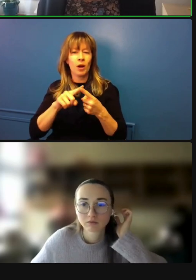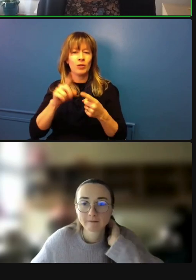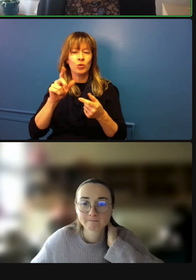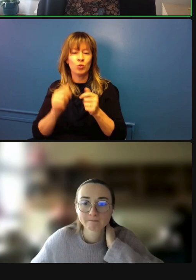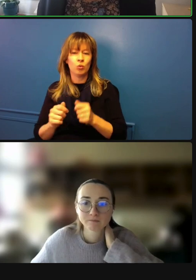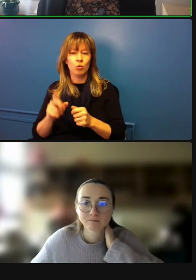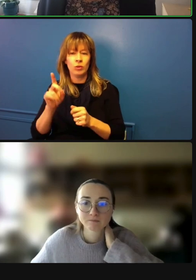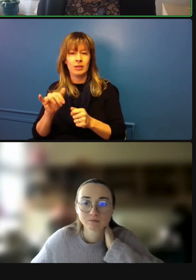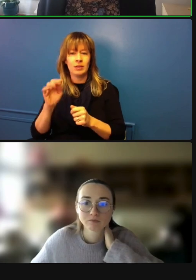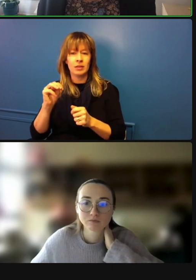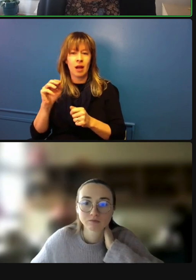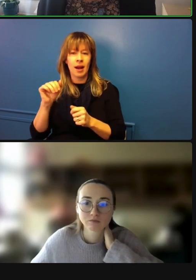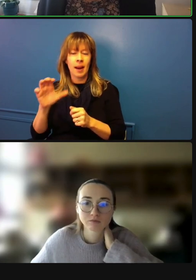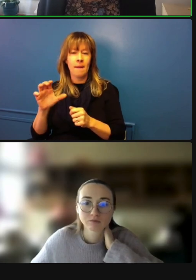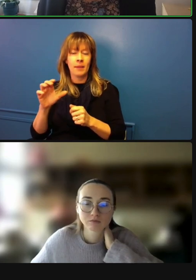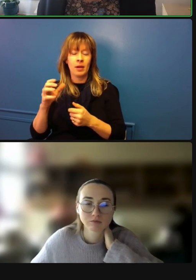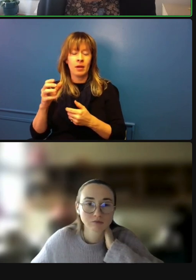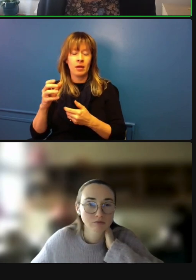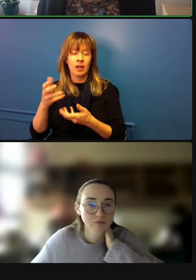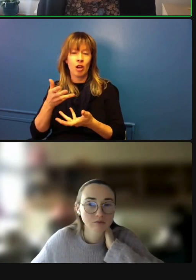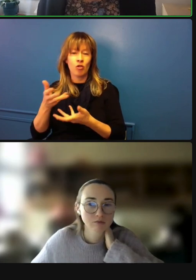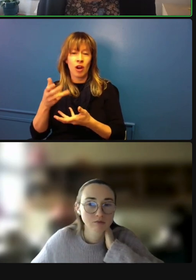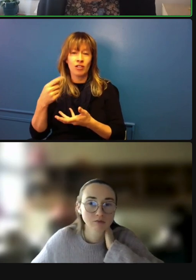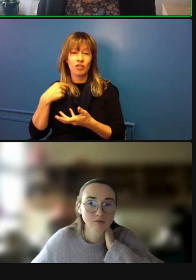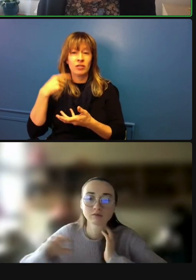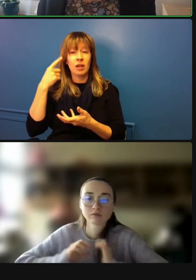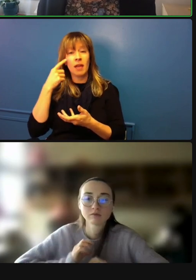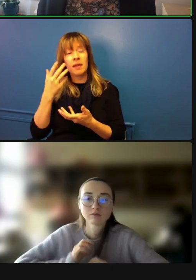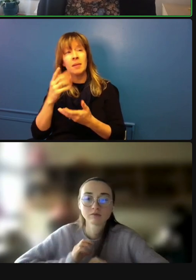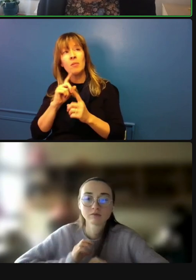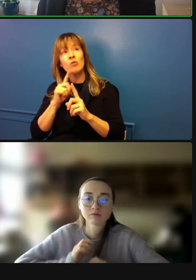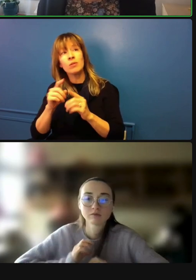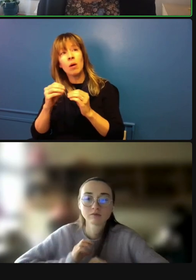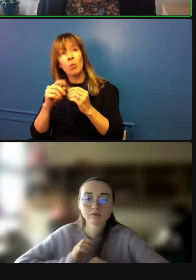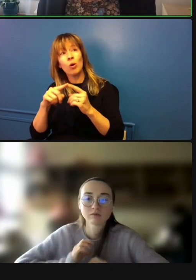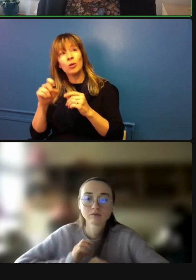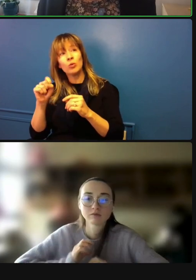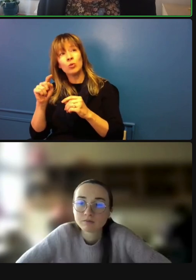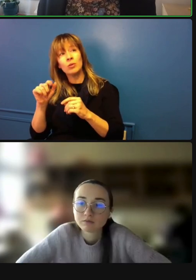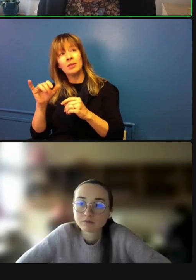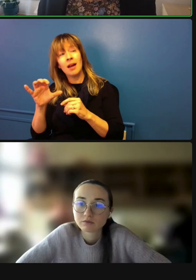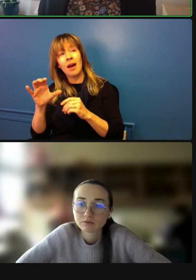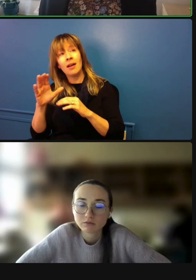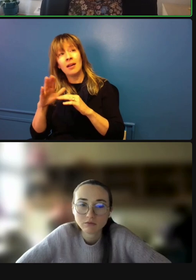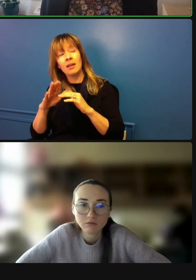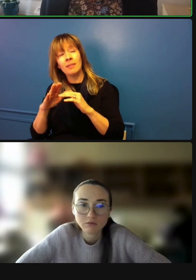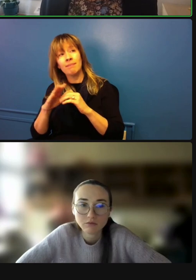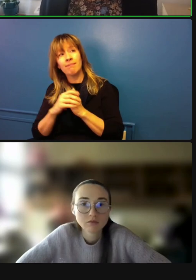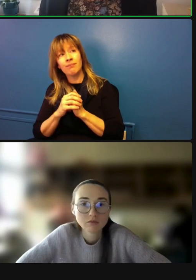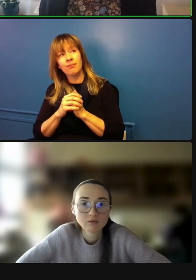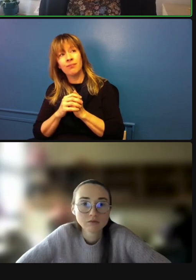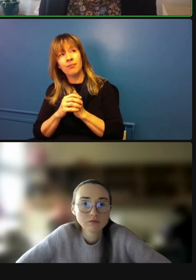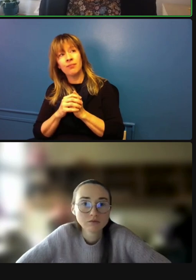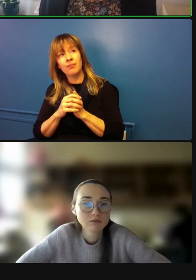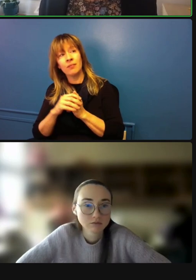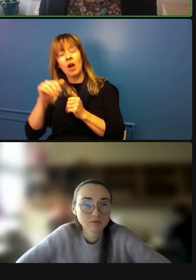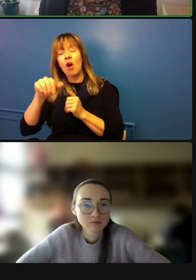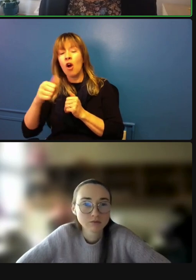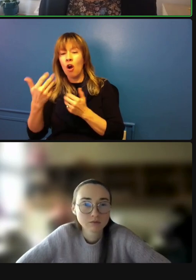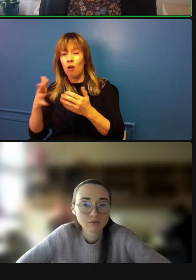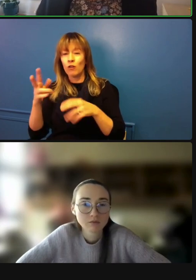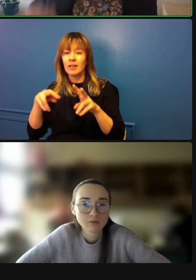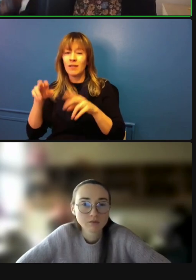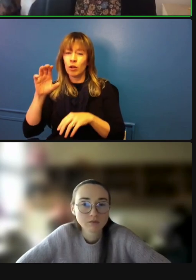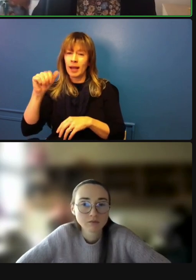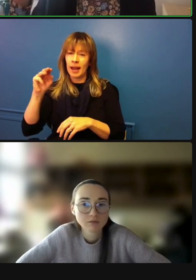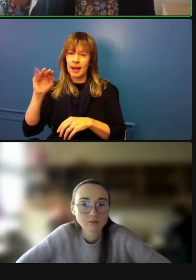probably respond more to static, and I think others have looked at this. Cami Coldwin has a